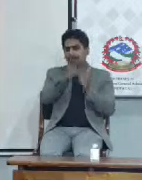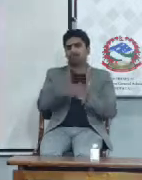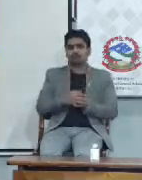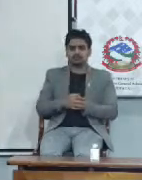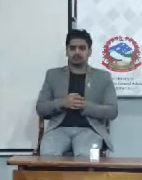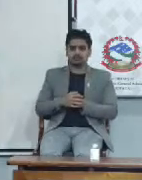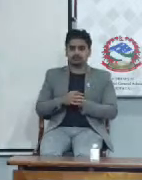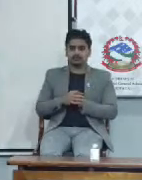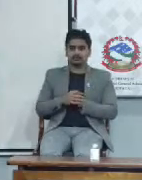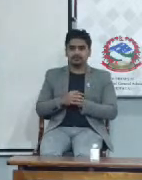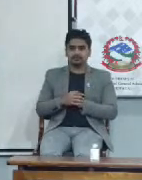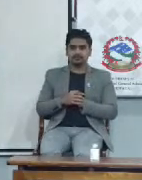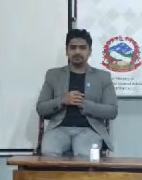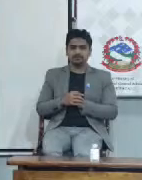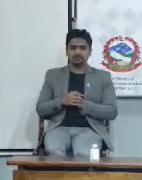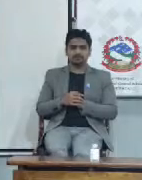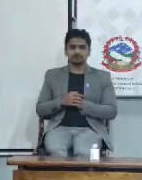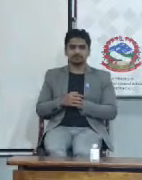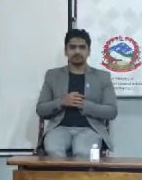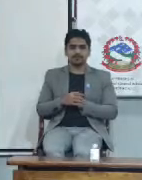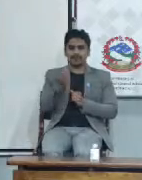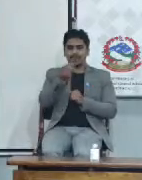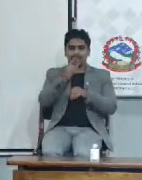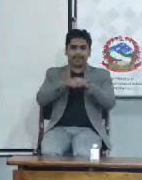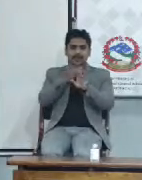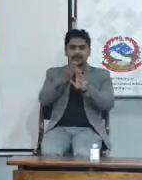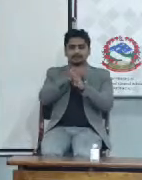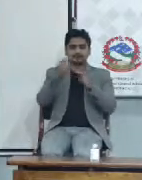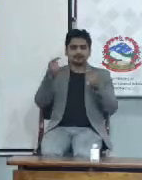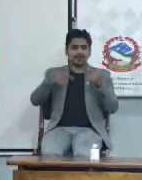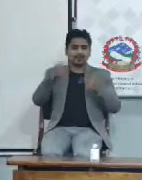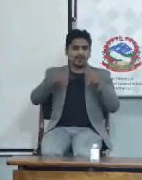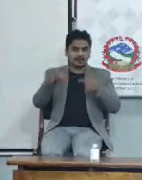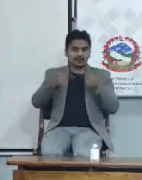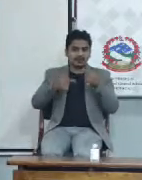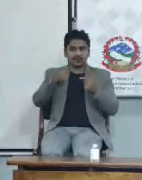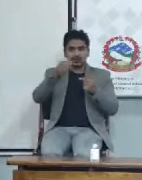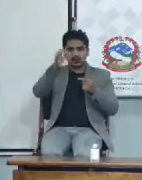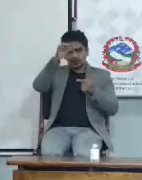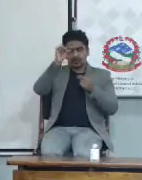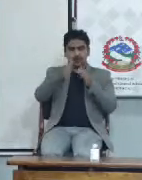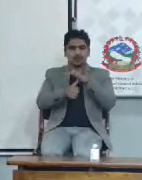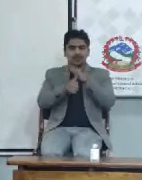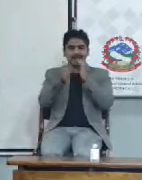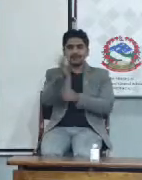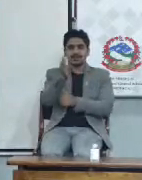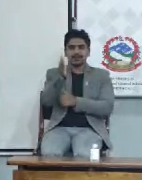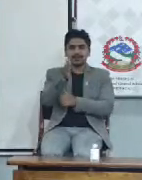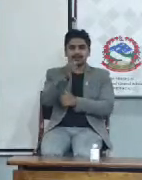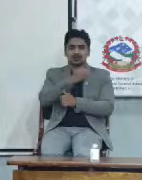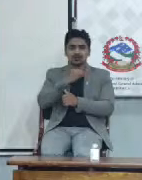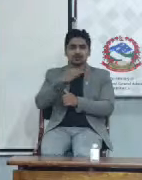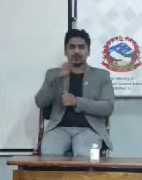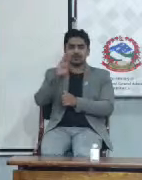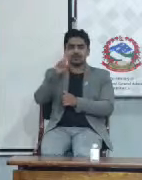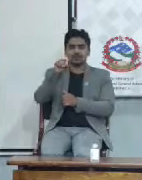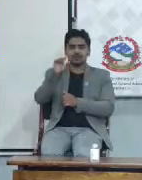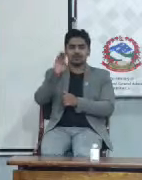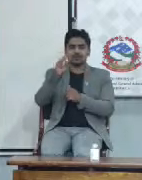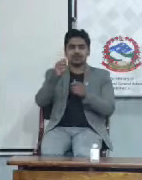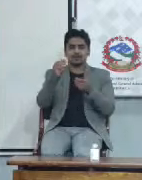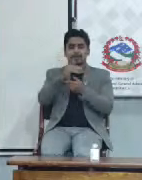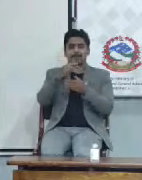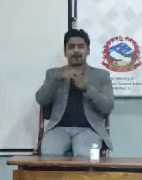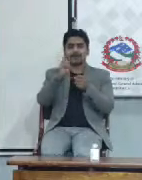former Prime Minister, Dr. Bauram Bhattai, gave the contradictory views. There was one release by the Radio